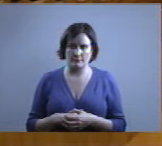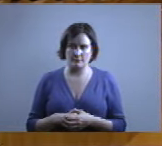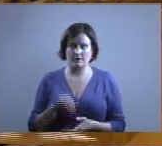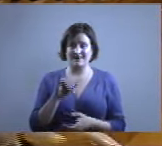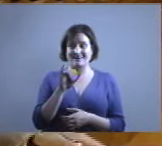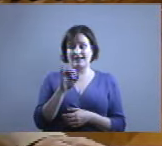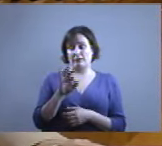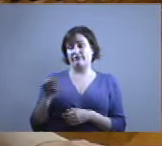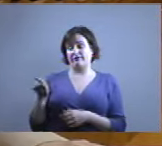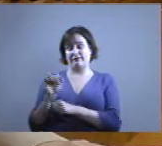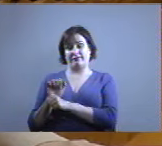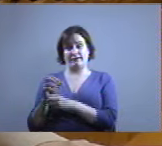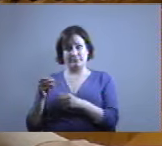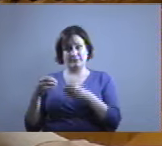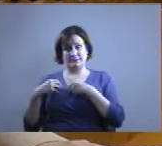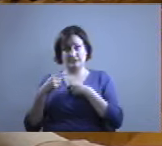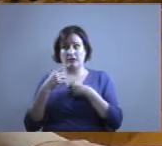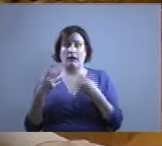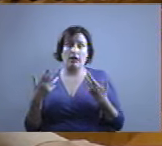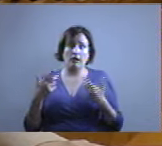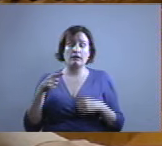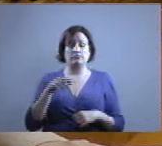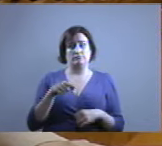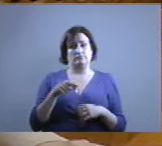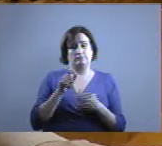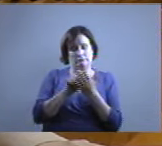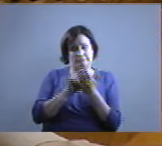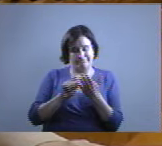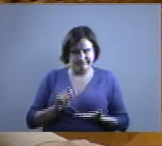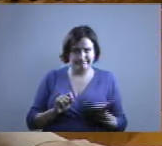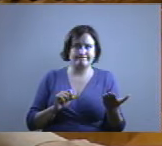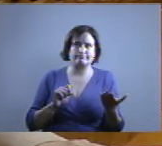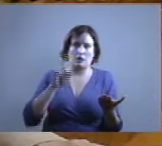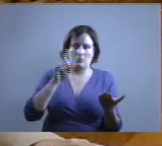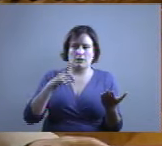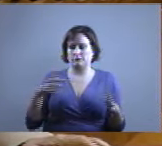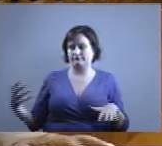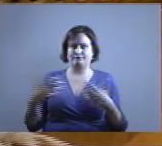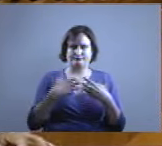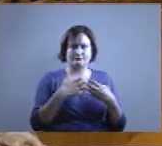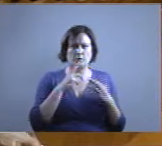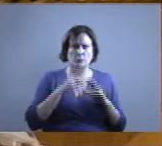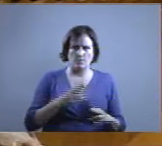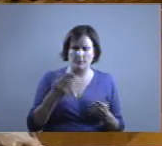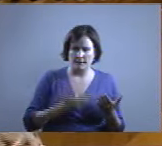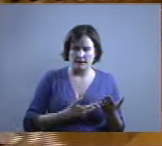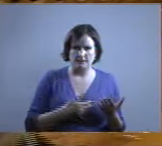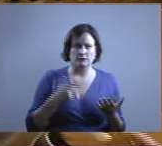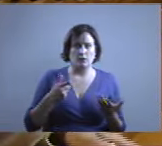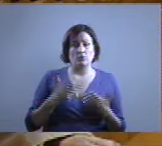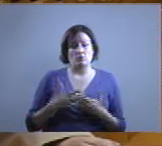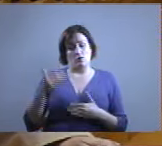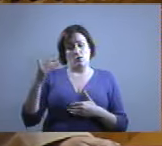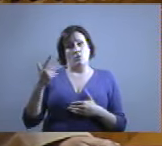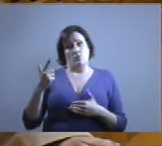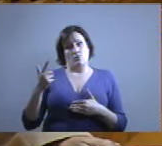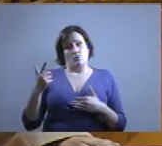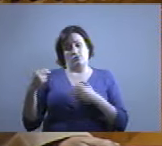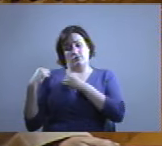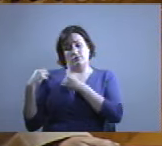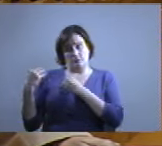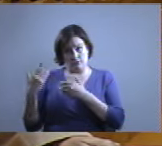written undertaking, the labour inspector is empowered to issue a compliance order. This increase in responsibility of labour inspectors can only